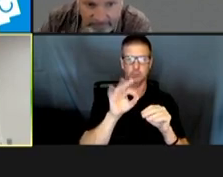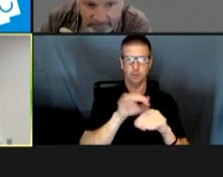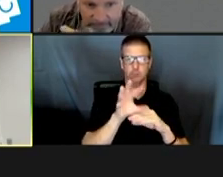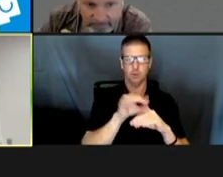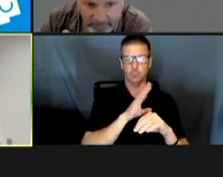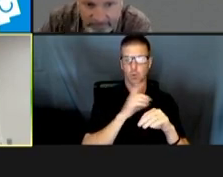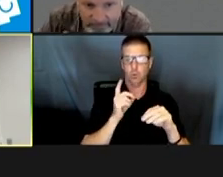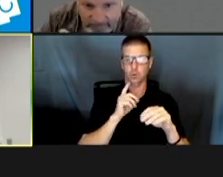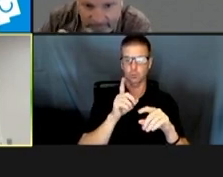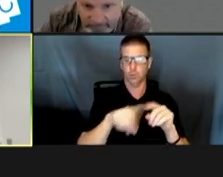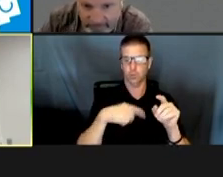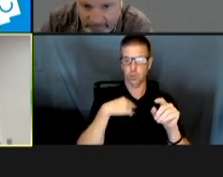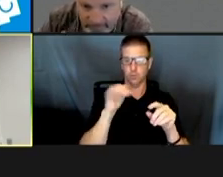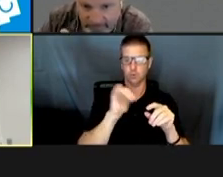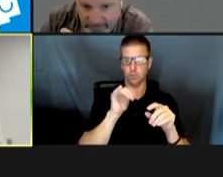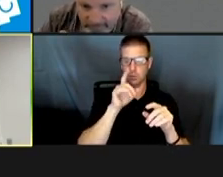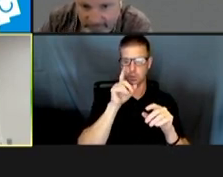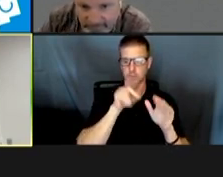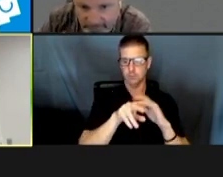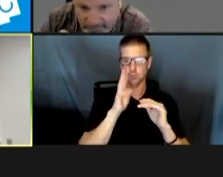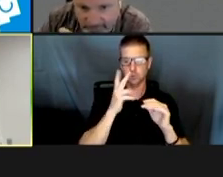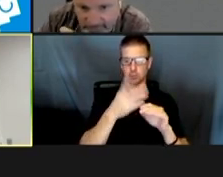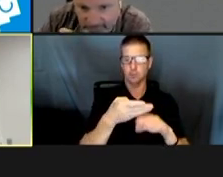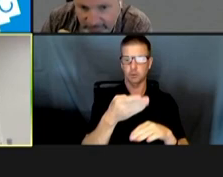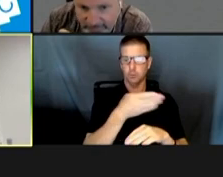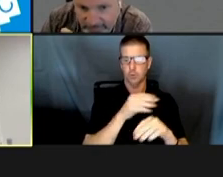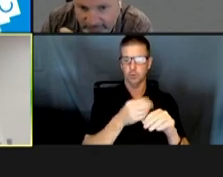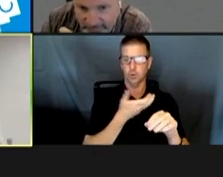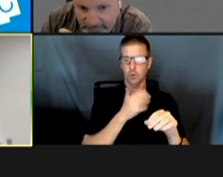board. But we also anticipate we'll see you before then in